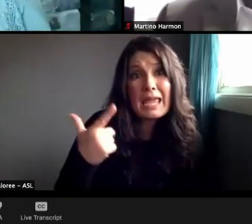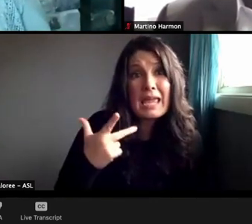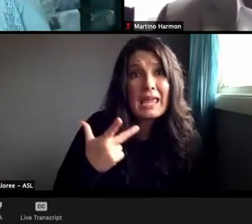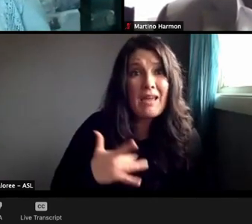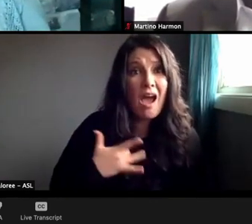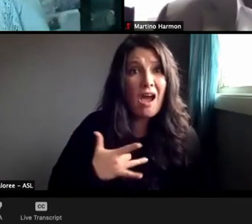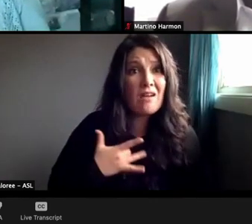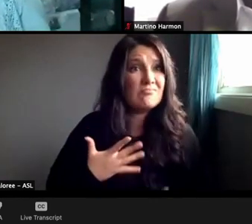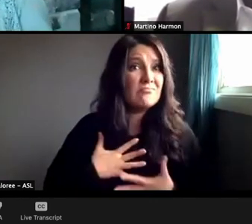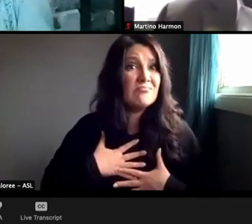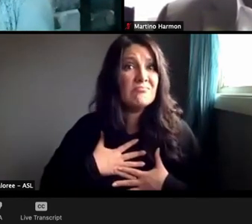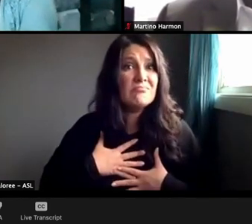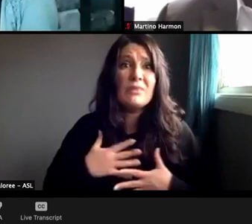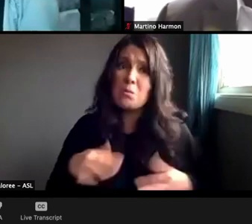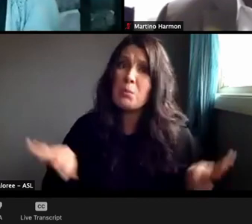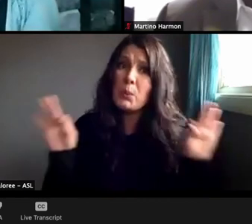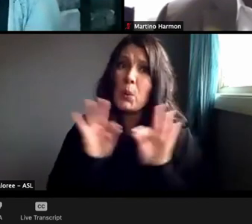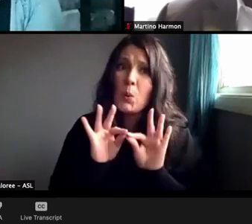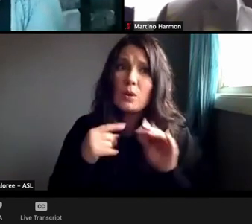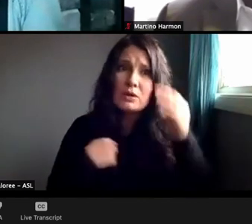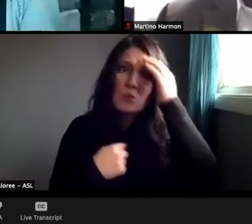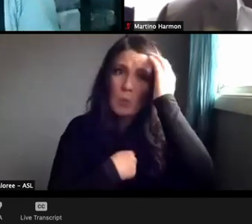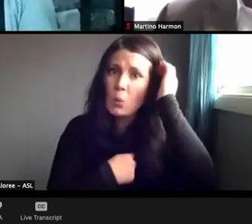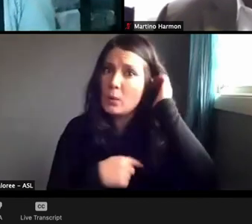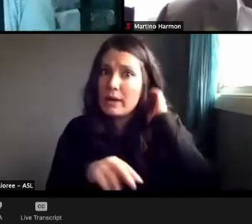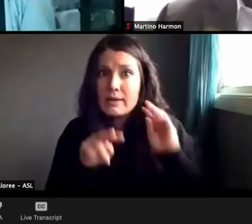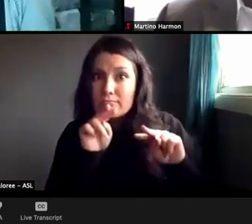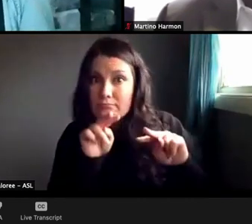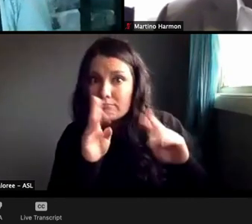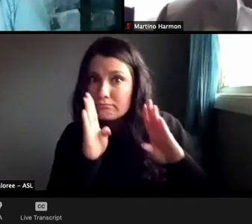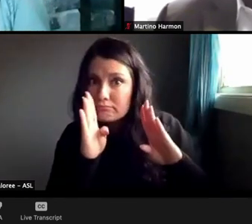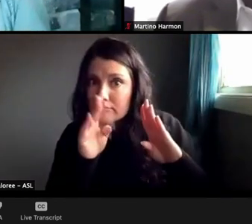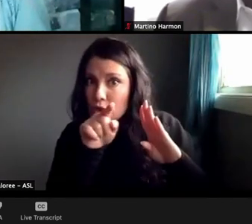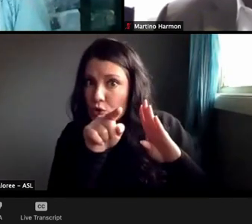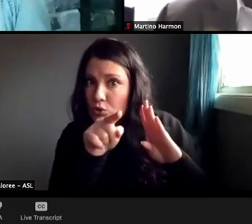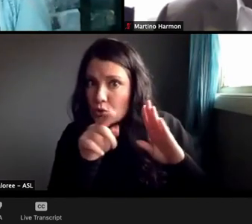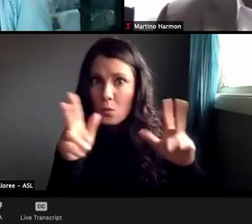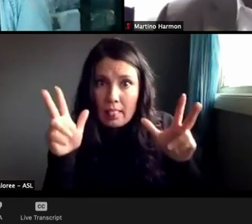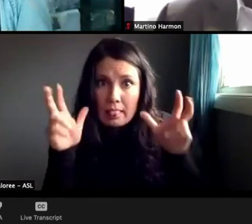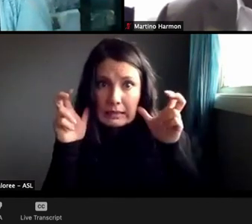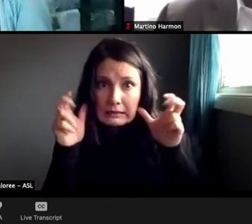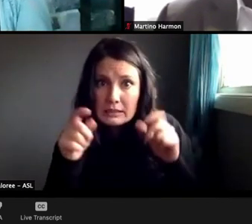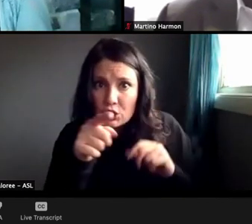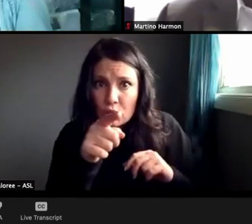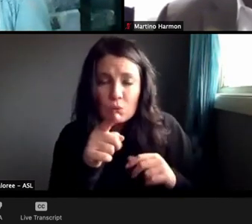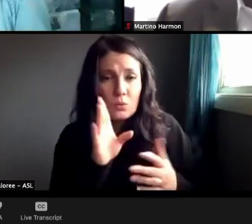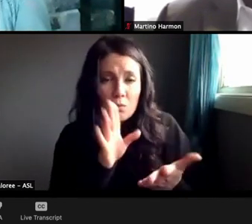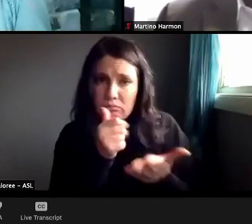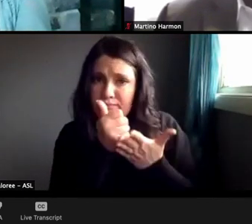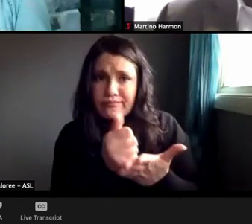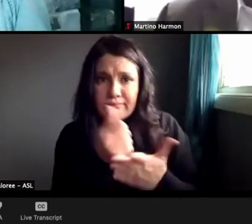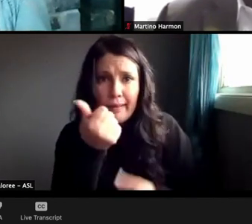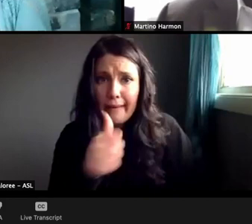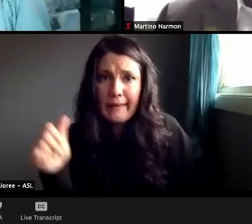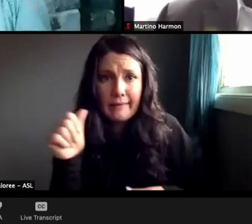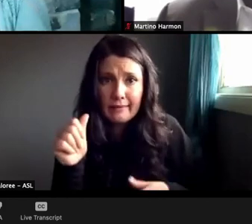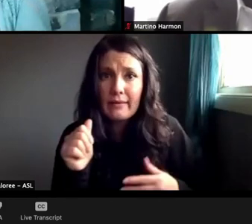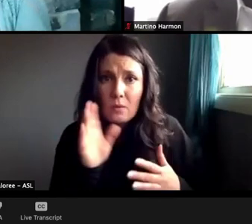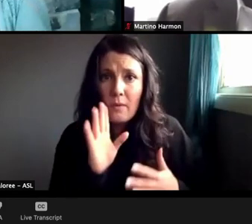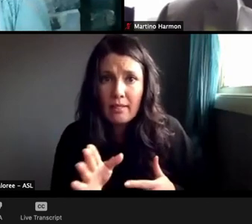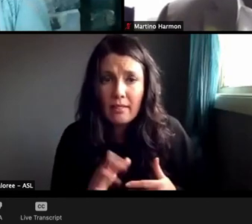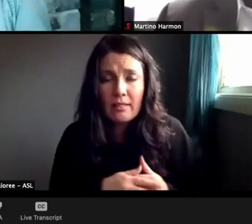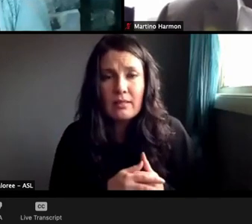we continue to listen very carefully. We hear you, and we're committed to helping in any way we can. We continue to